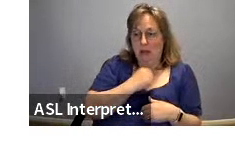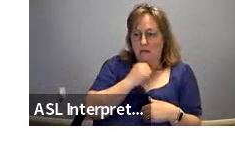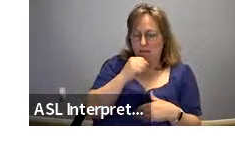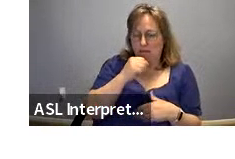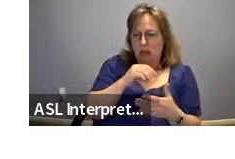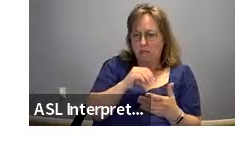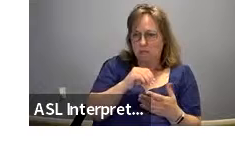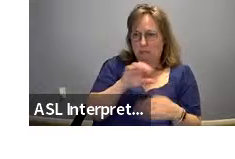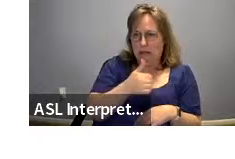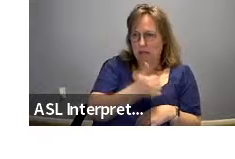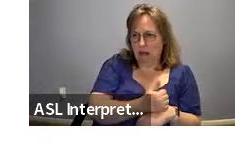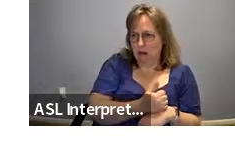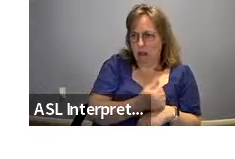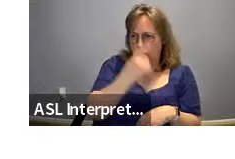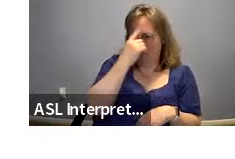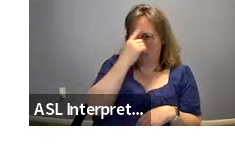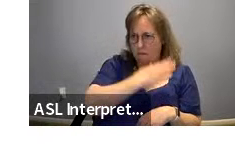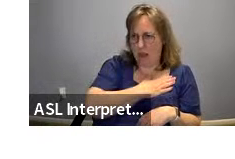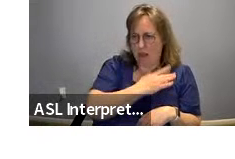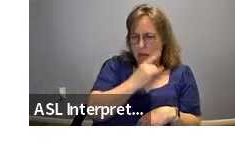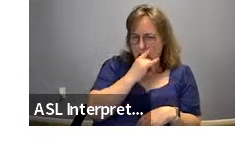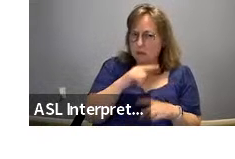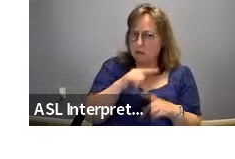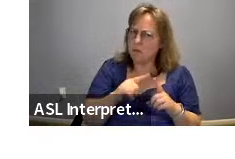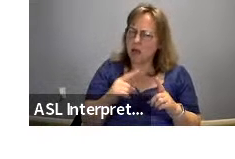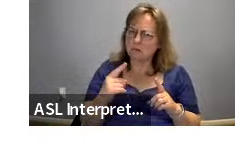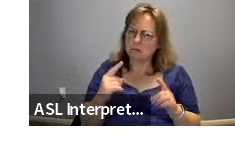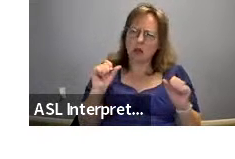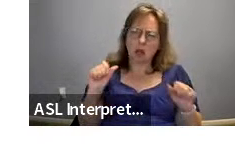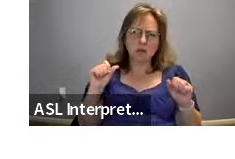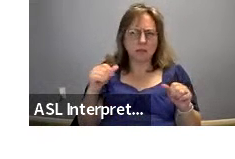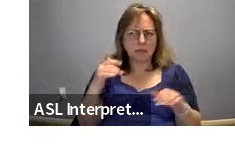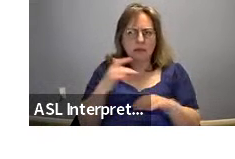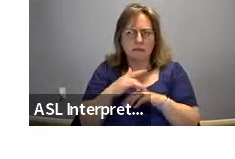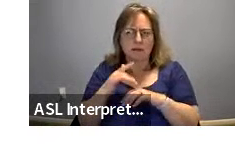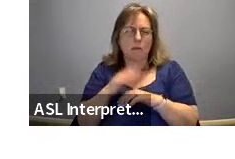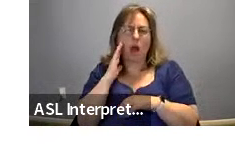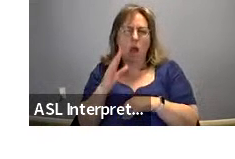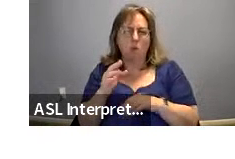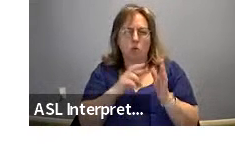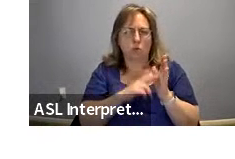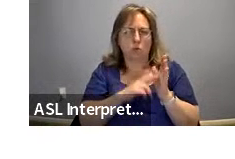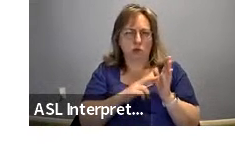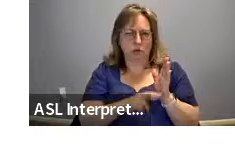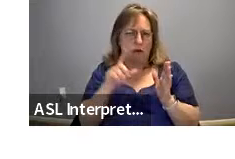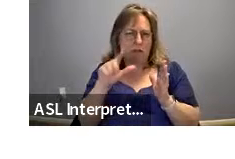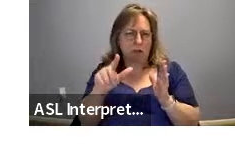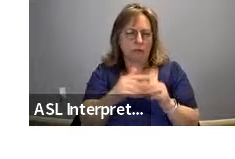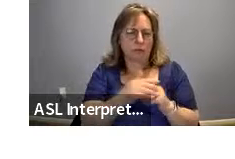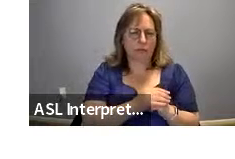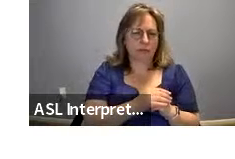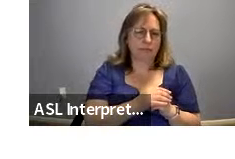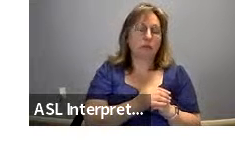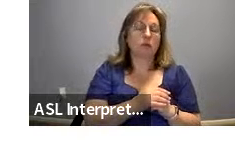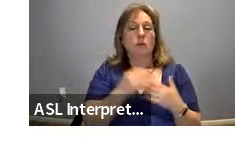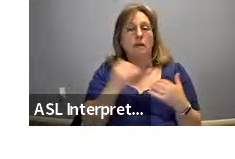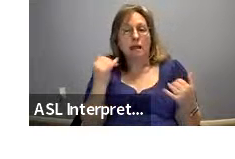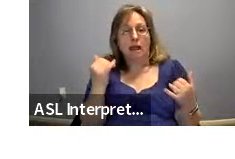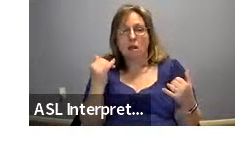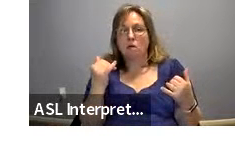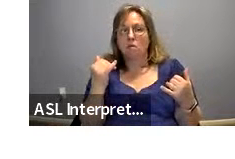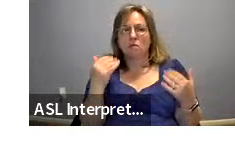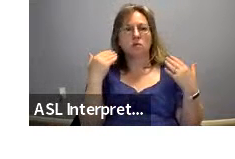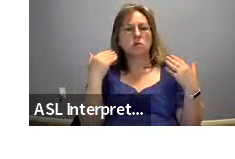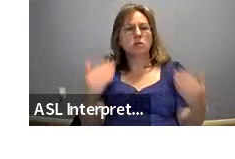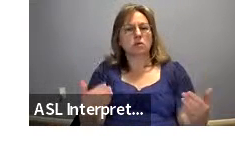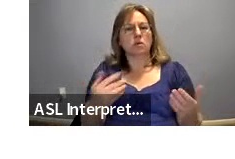kids, but it may be a feature that's available, and I can look into that later. For now, let's talk